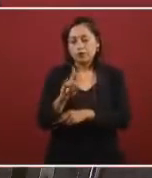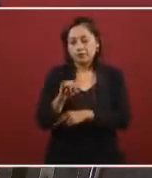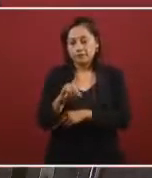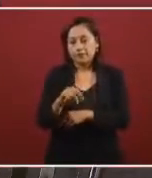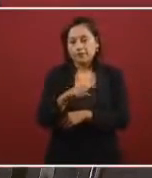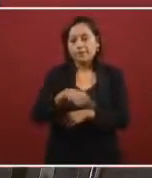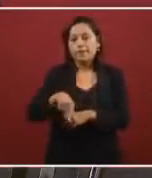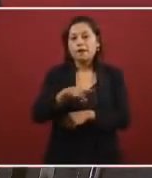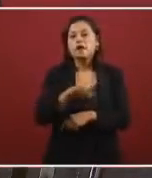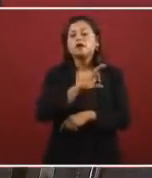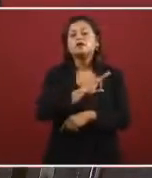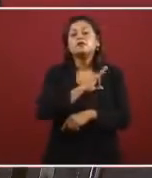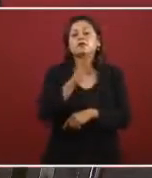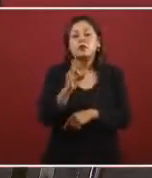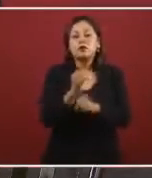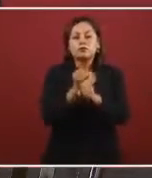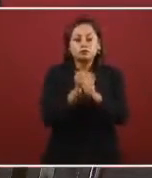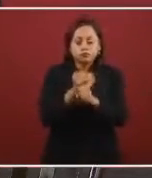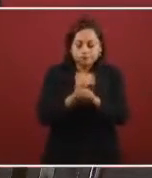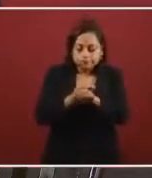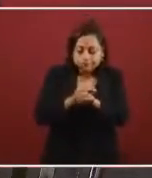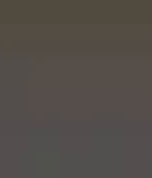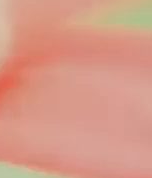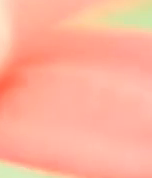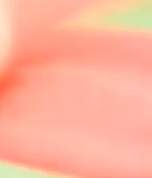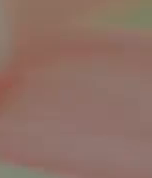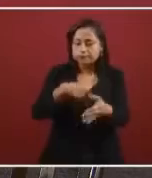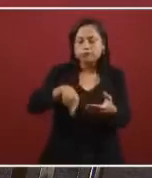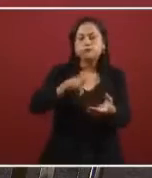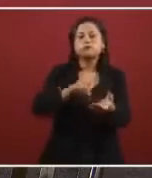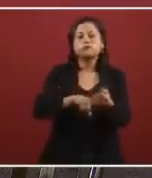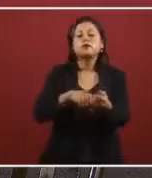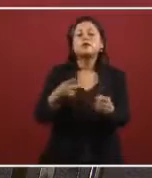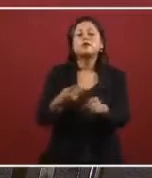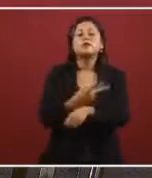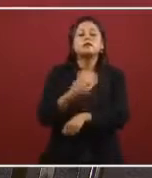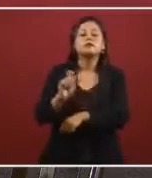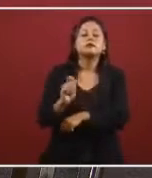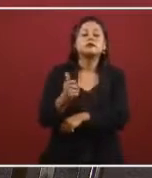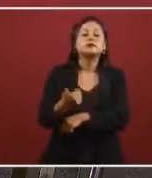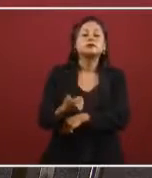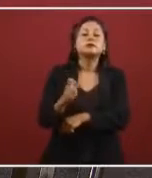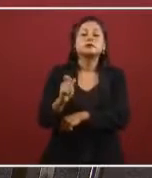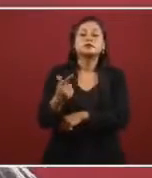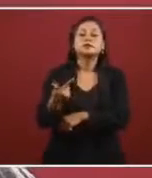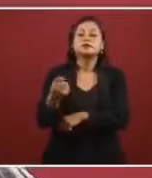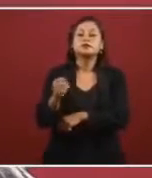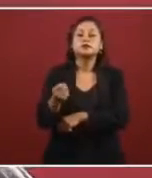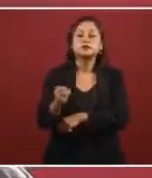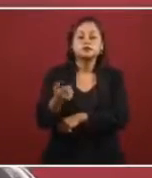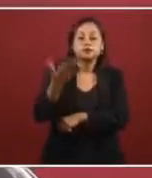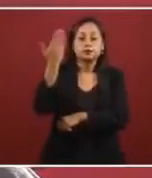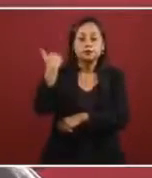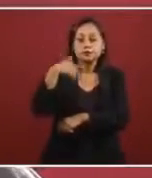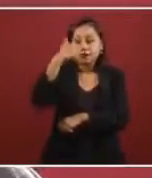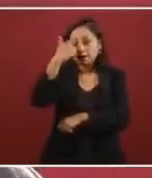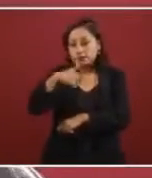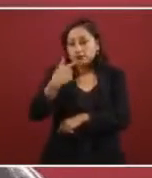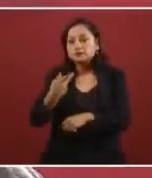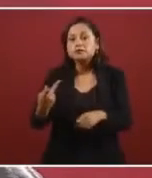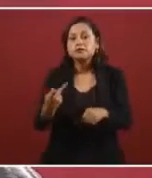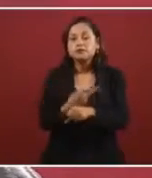la global and investigación integral y de todos y cada uno de view los of hechos the sucedidos en la investigation noche del regarding 26 y what 27 de happened septiembre, the como los 26th hechos of posteriores de